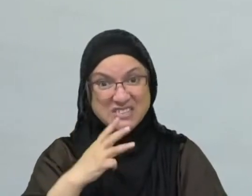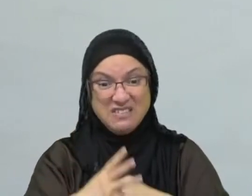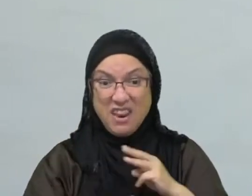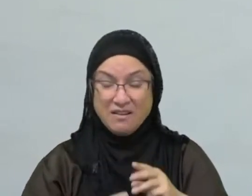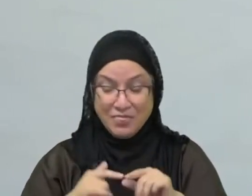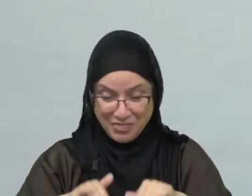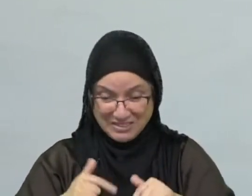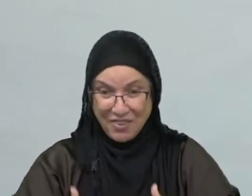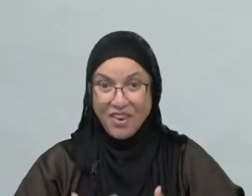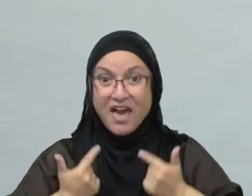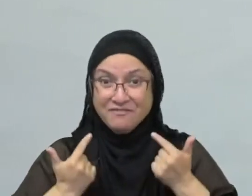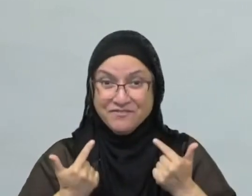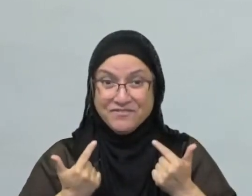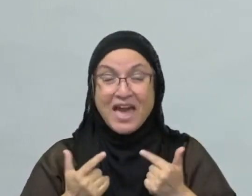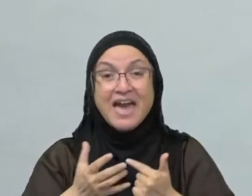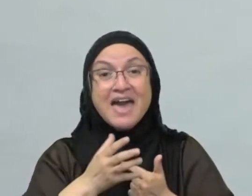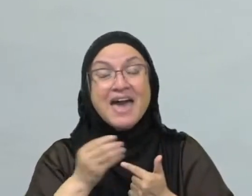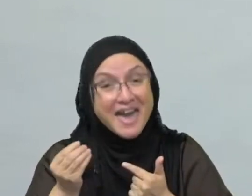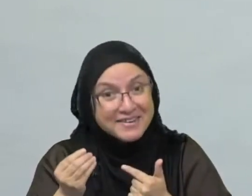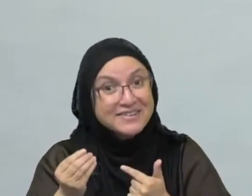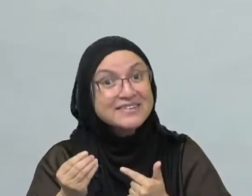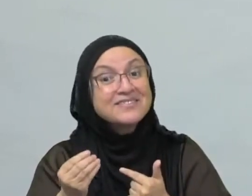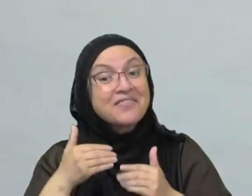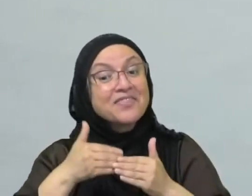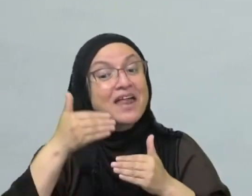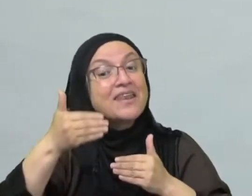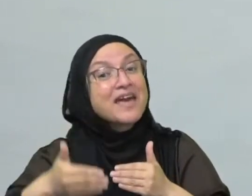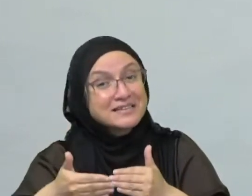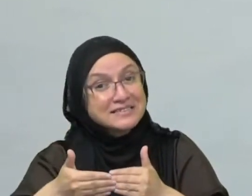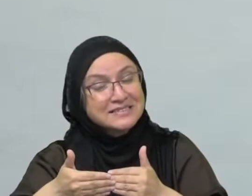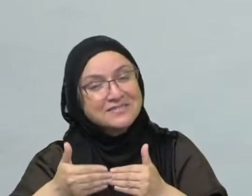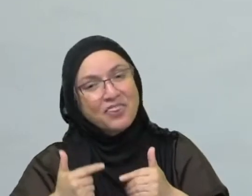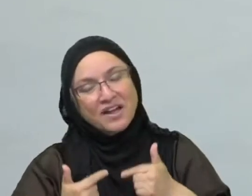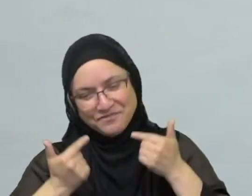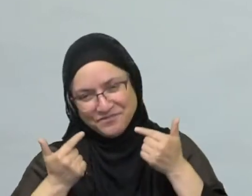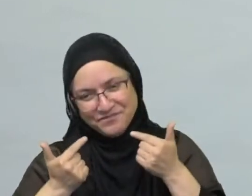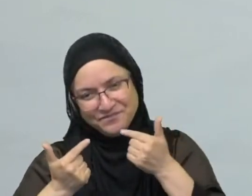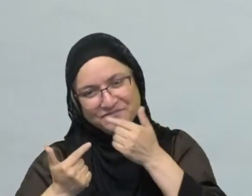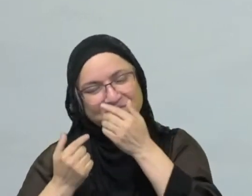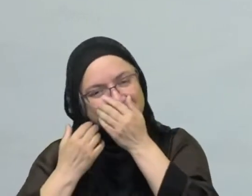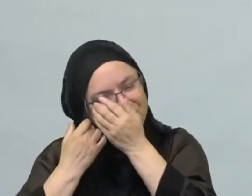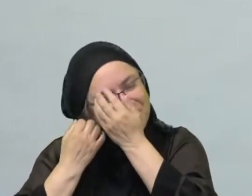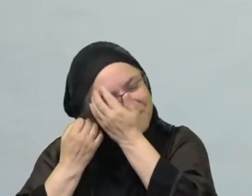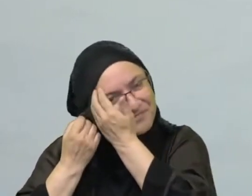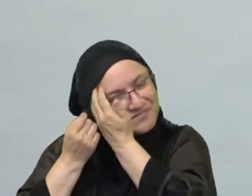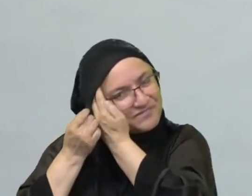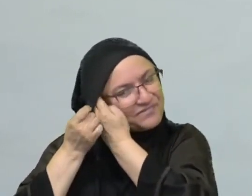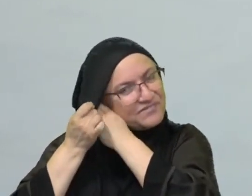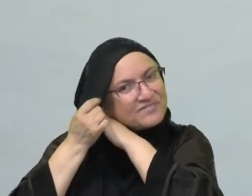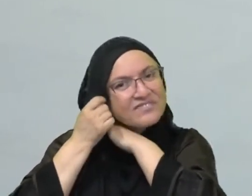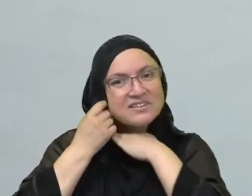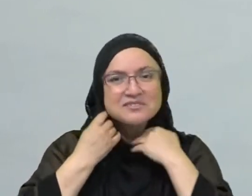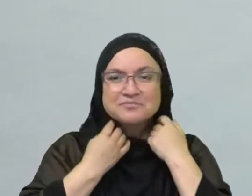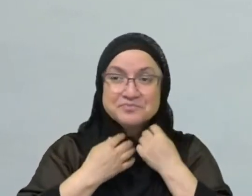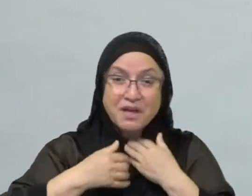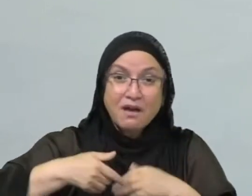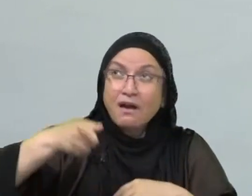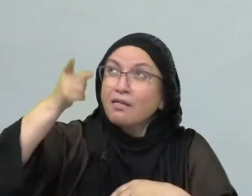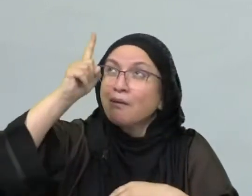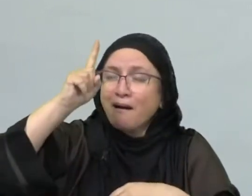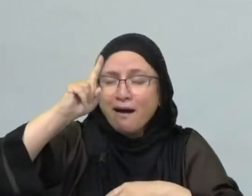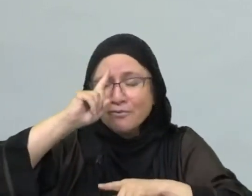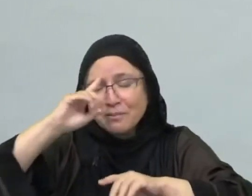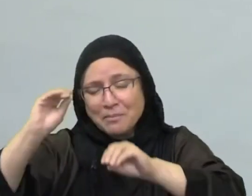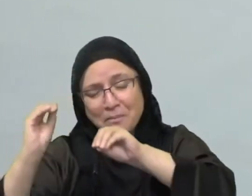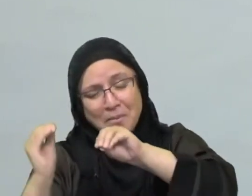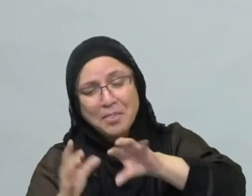life and in the next. May Allah subhanahu wa ta'ala allow us to always have perspective and patience. And may Allah subhanahu wa ta'ala be